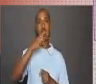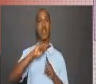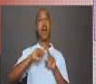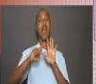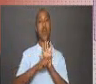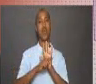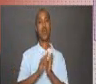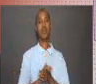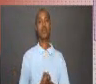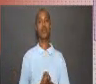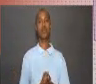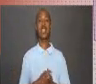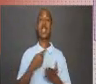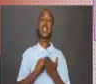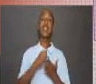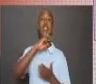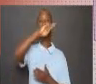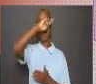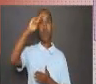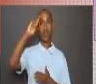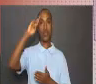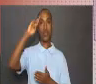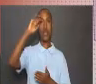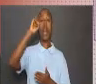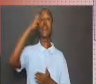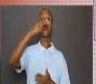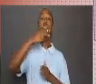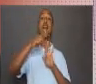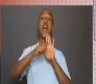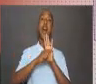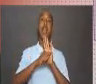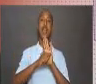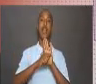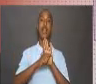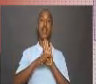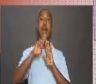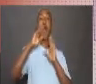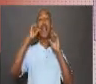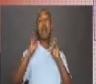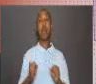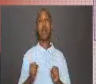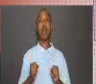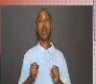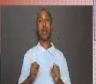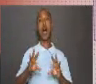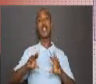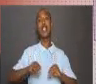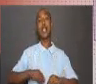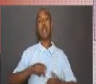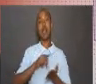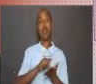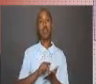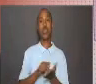ion. This is because hydroxide ions are capable of accepting